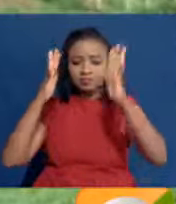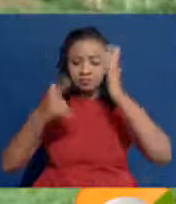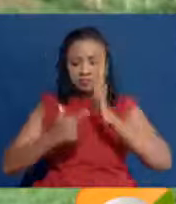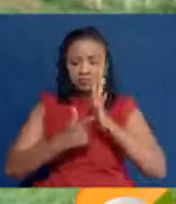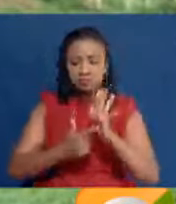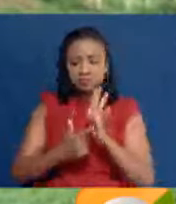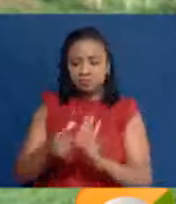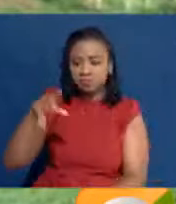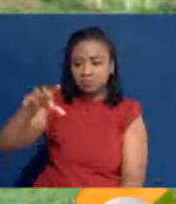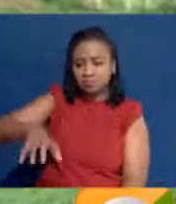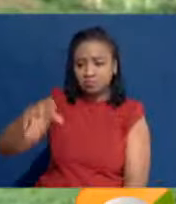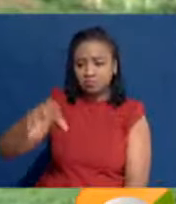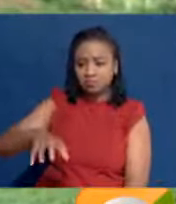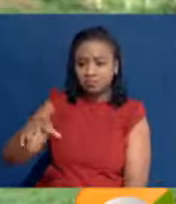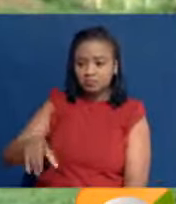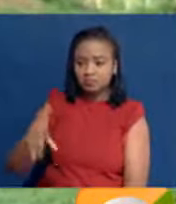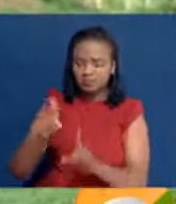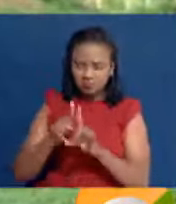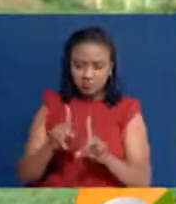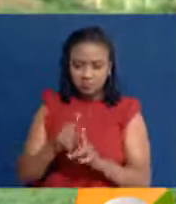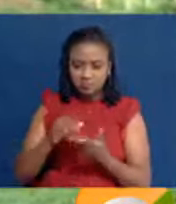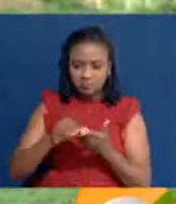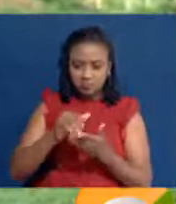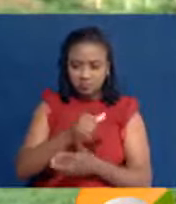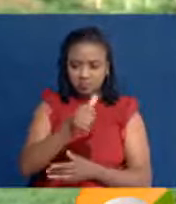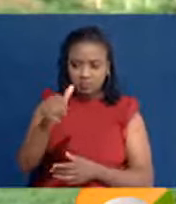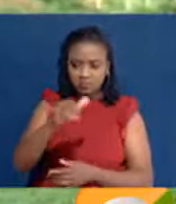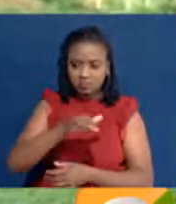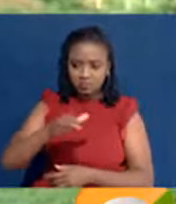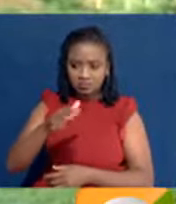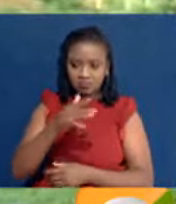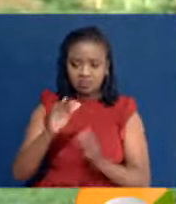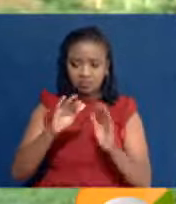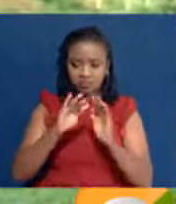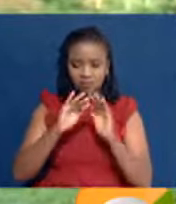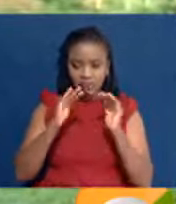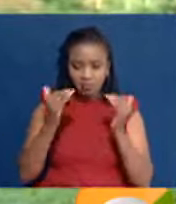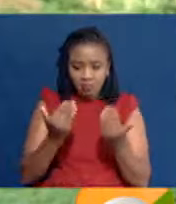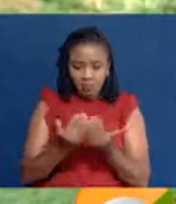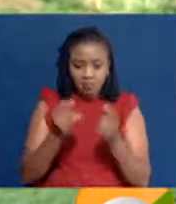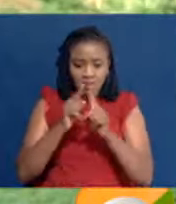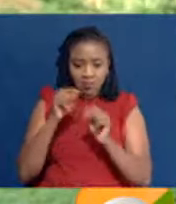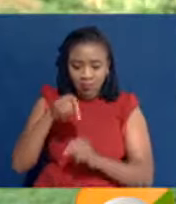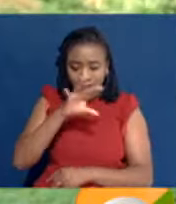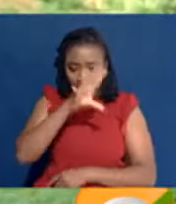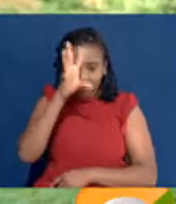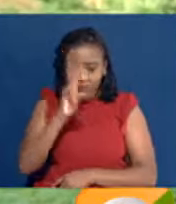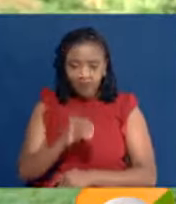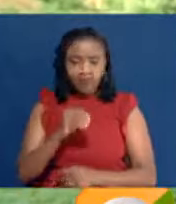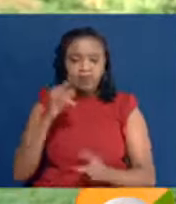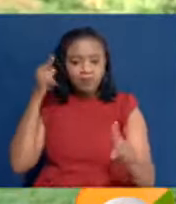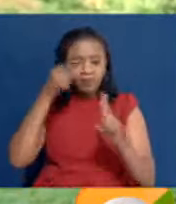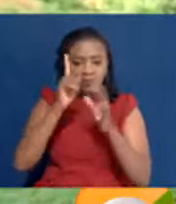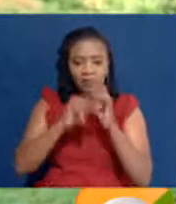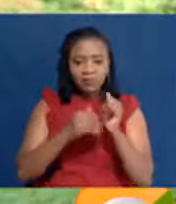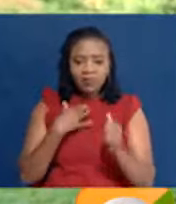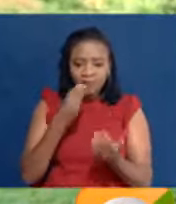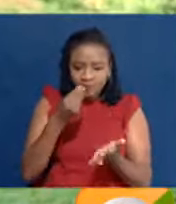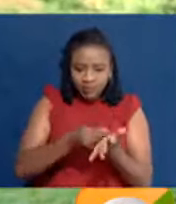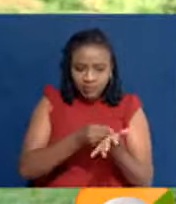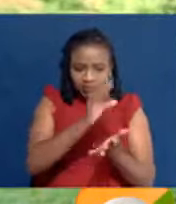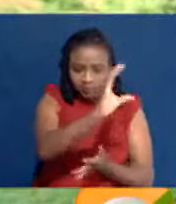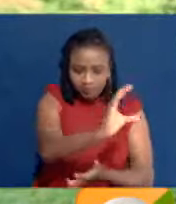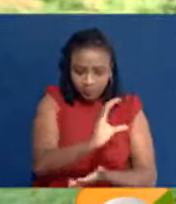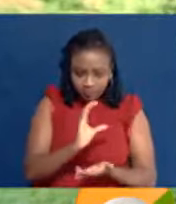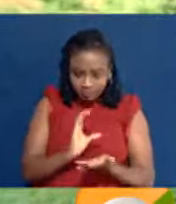and more even to other parts of the world. But for Africa at least, it's ensuring that those investments are made thoughtfully,